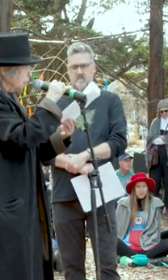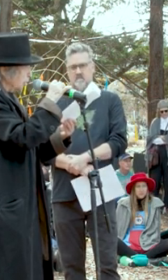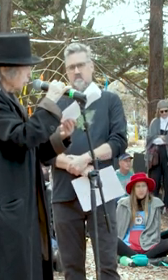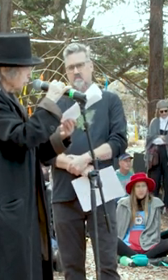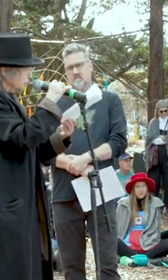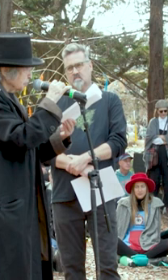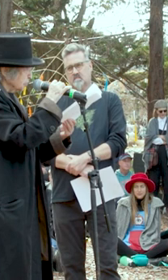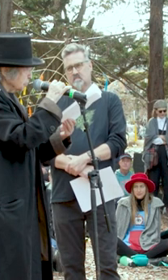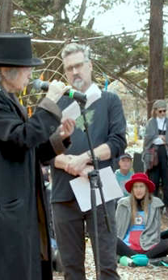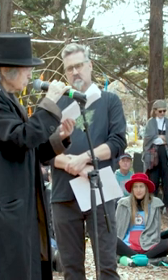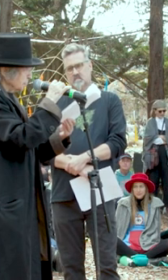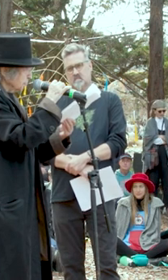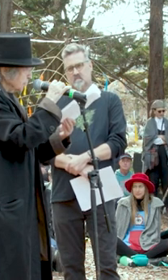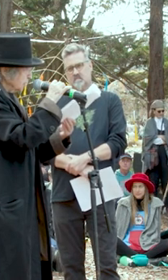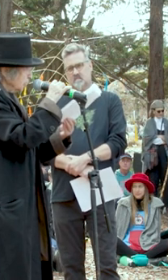Werner Marks,